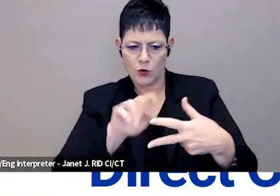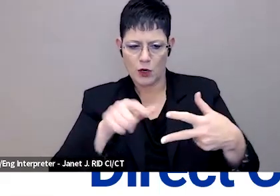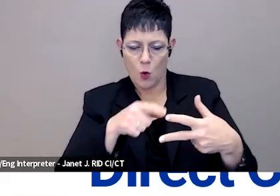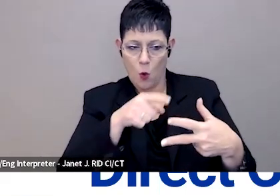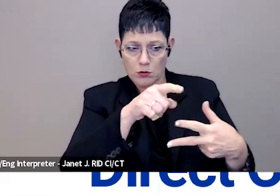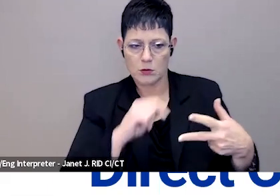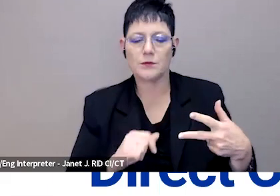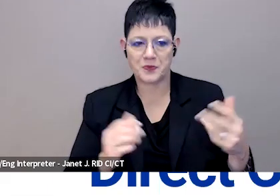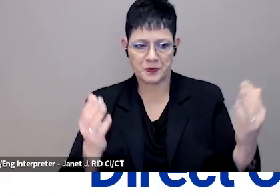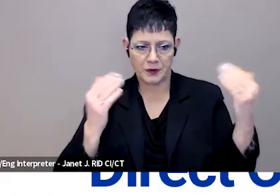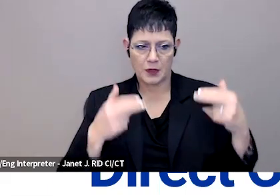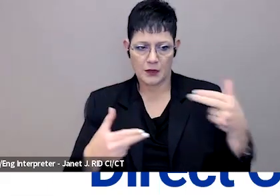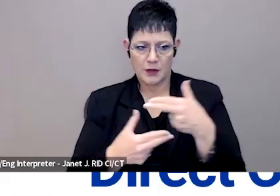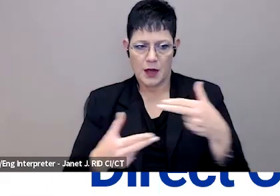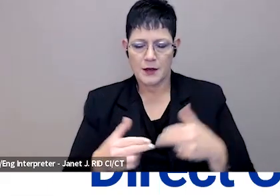please.